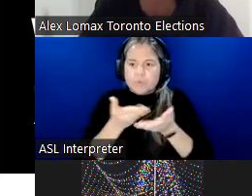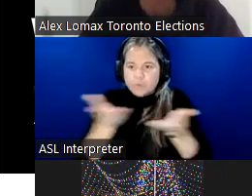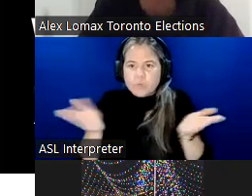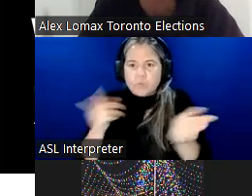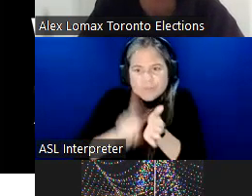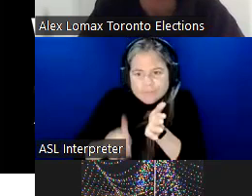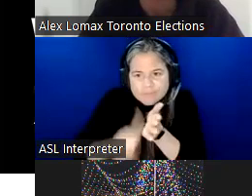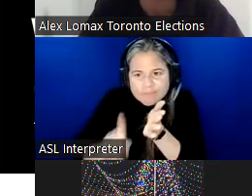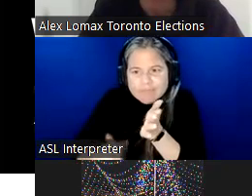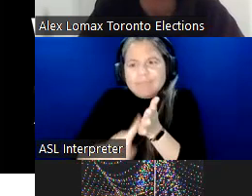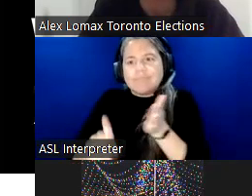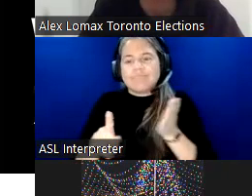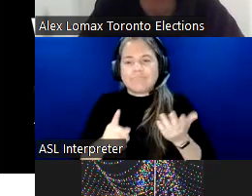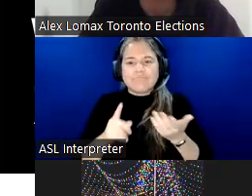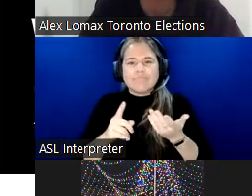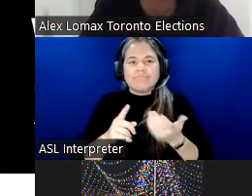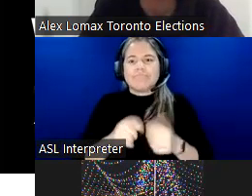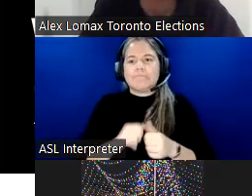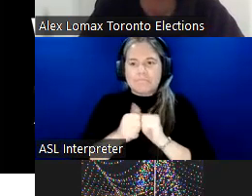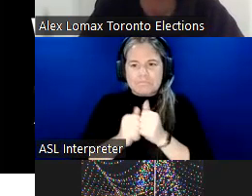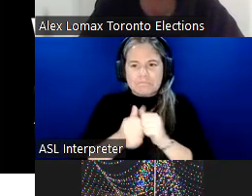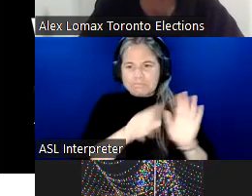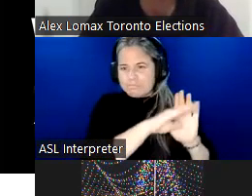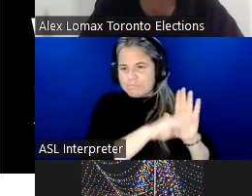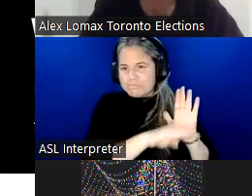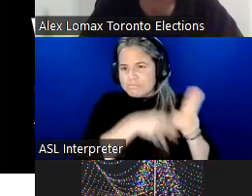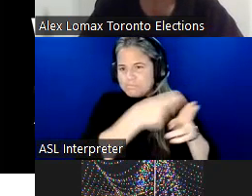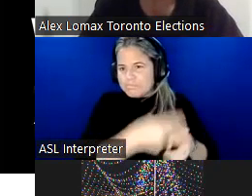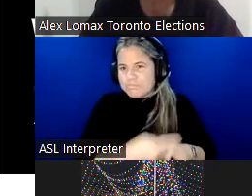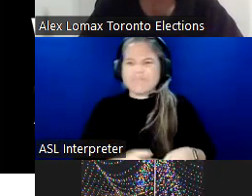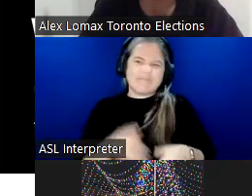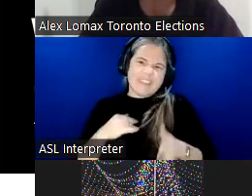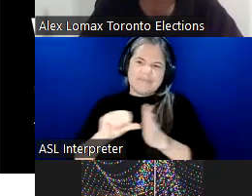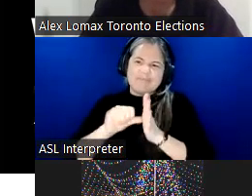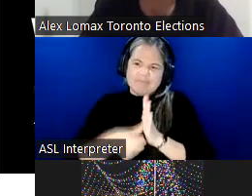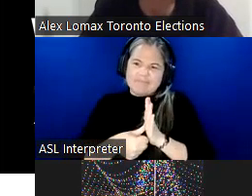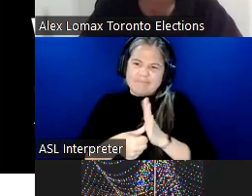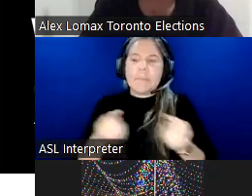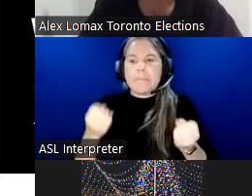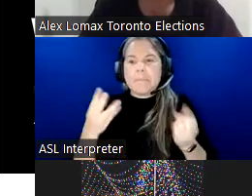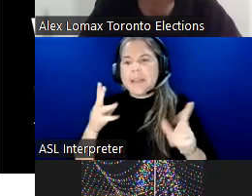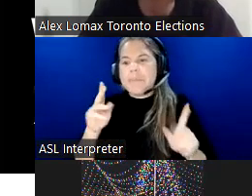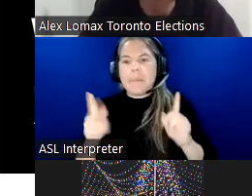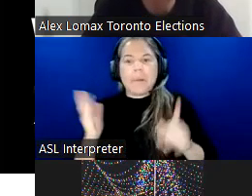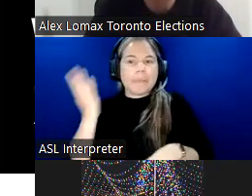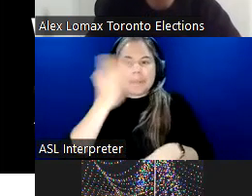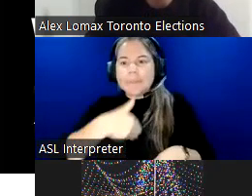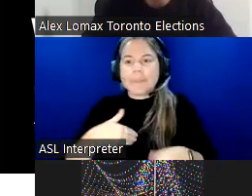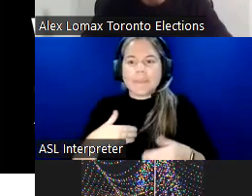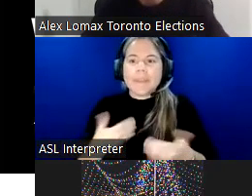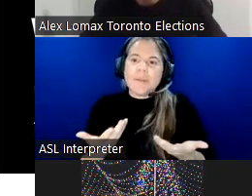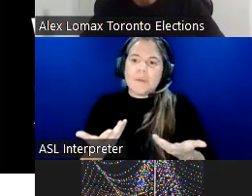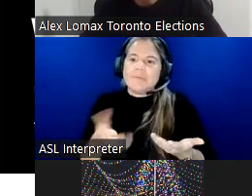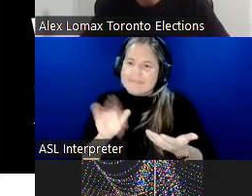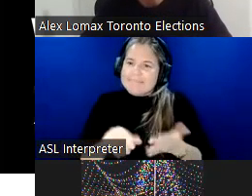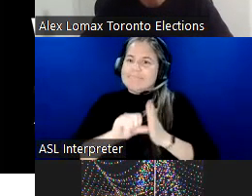candidates. I would say that those are the key points. Those are the things that people tend to miss a lot of the time. So those are the key